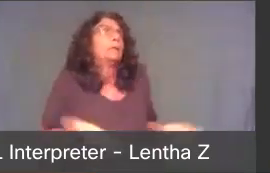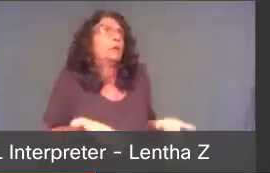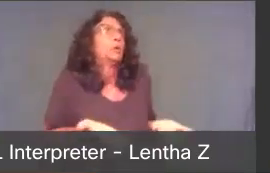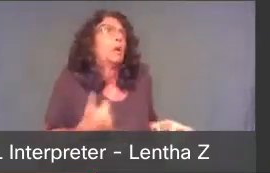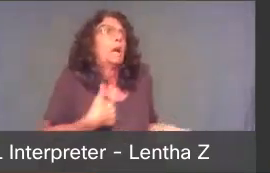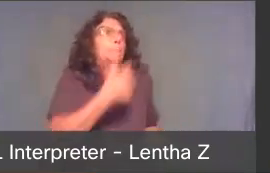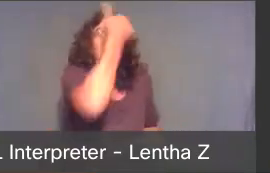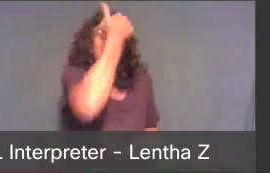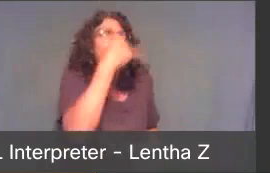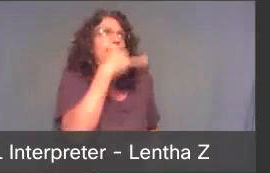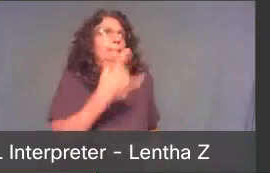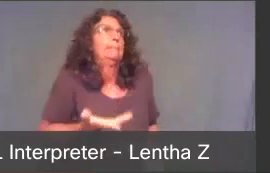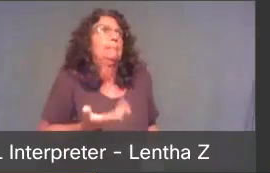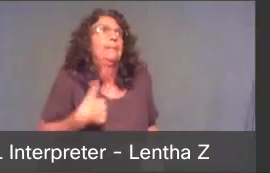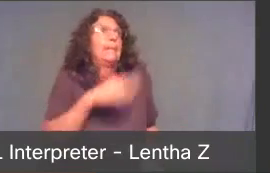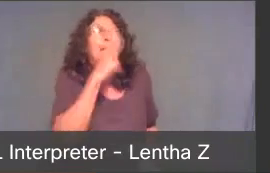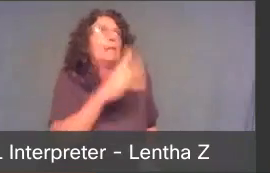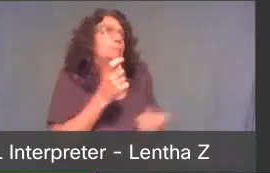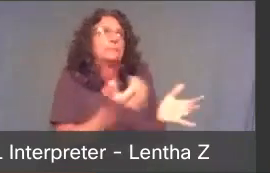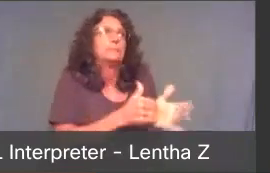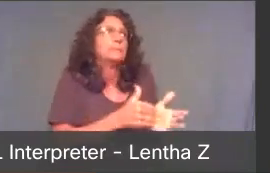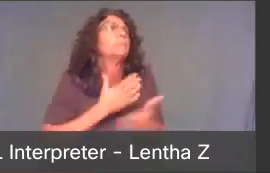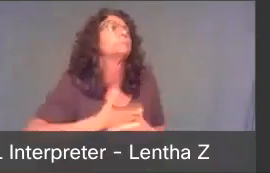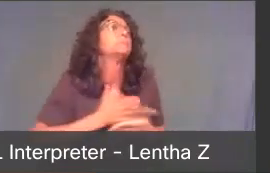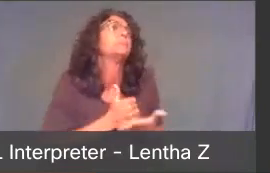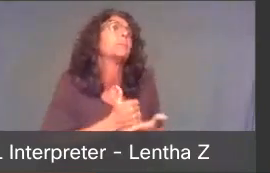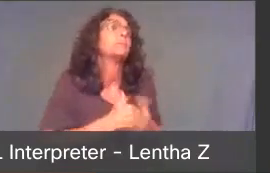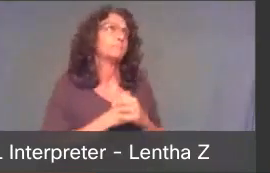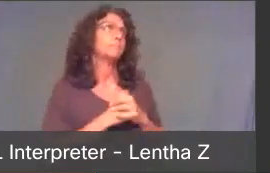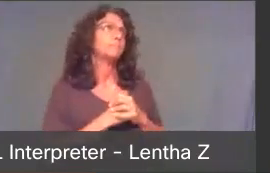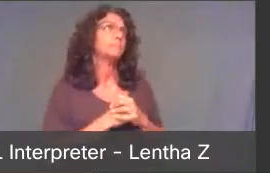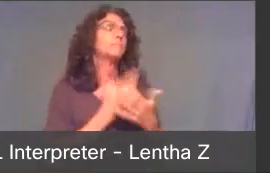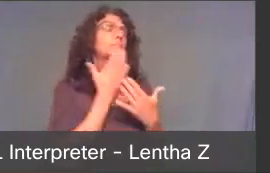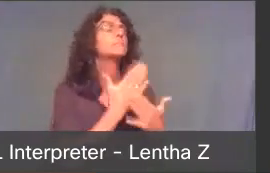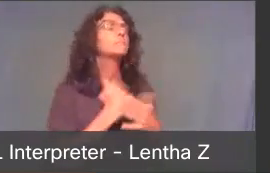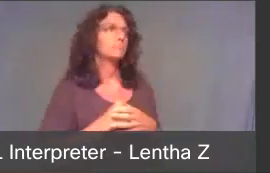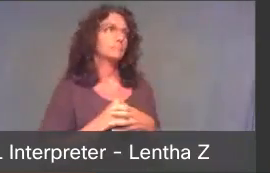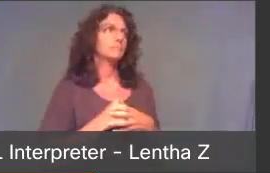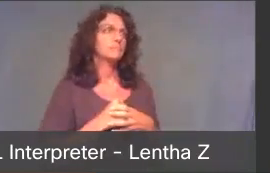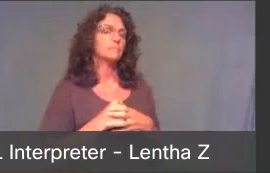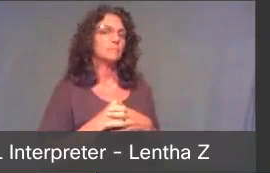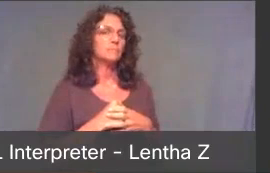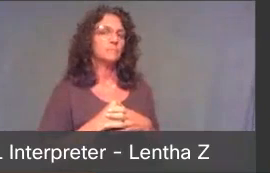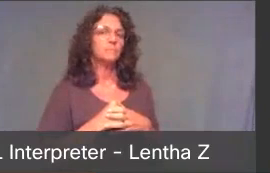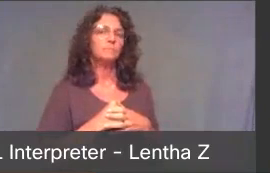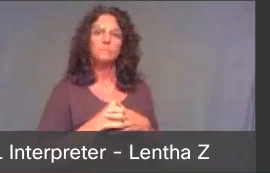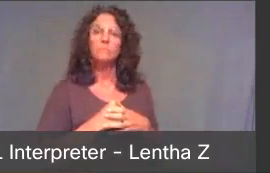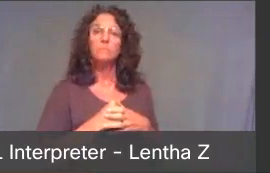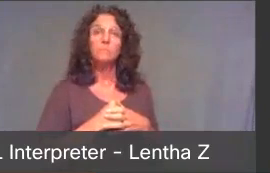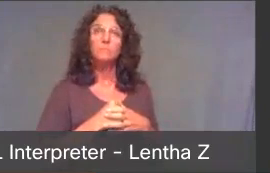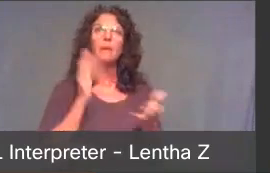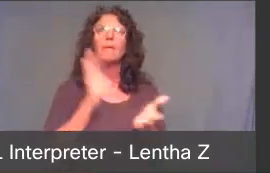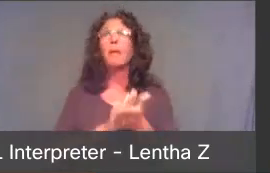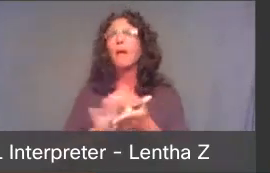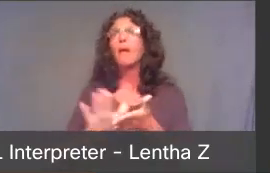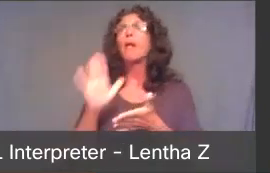dumb kid and I, won't ever speed again. And yes, please help me. And I was grateful. After having gone to college